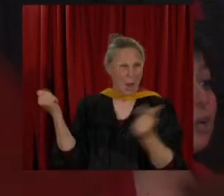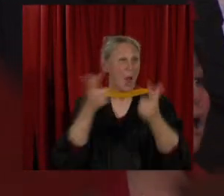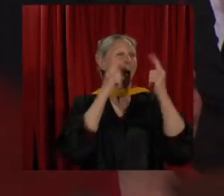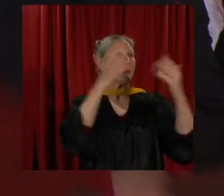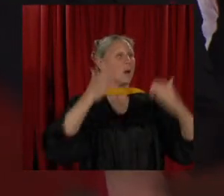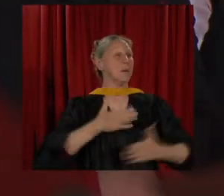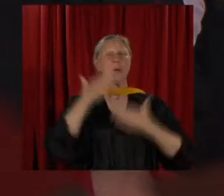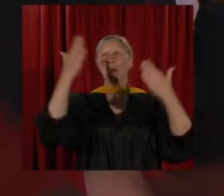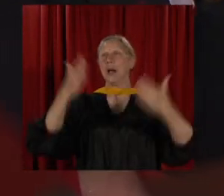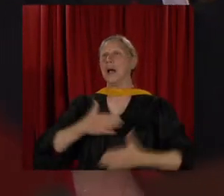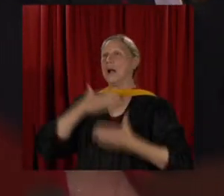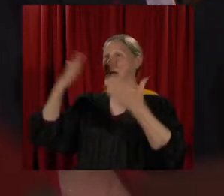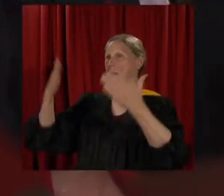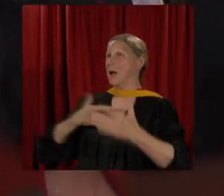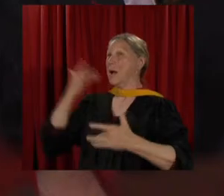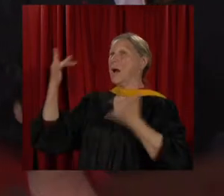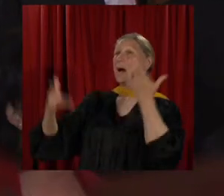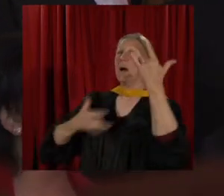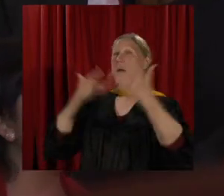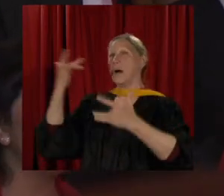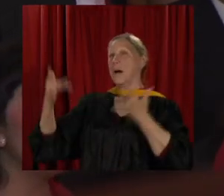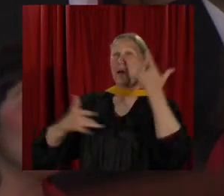shall